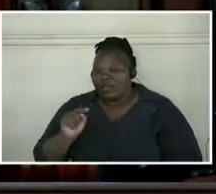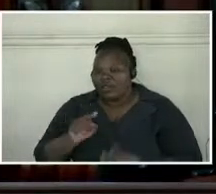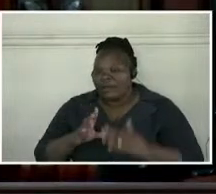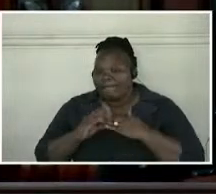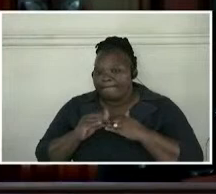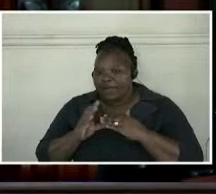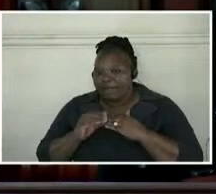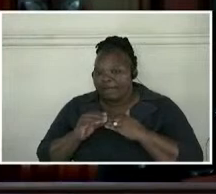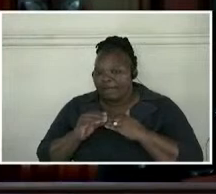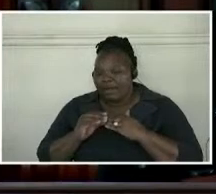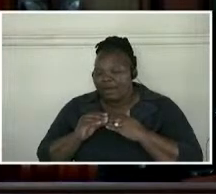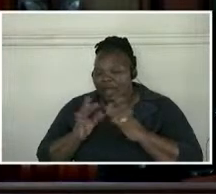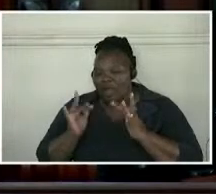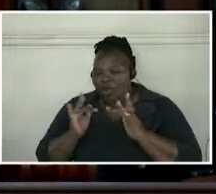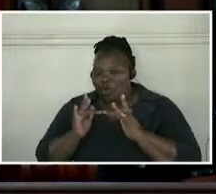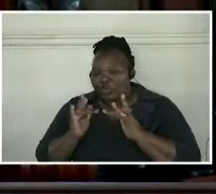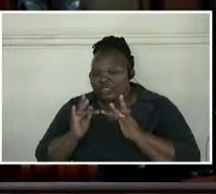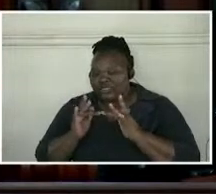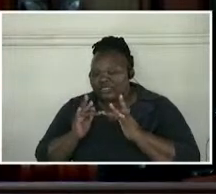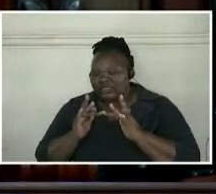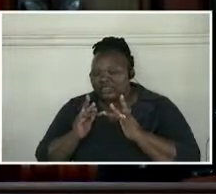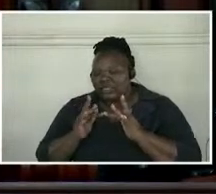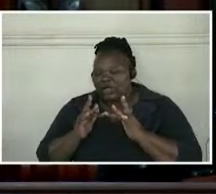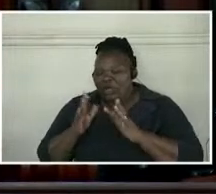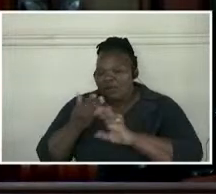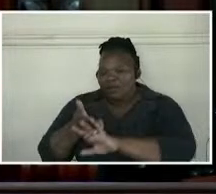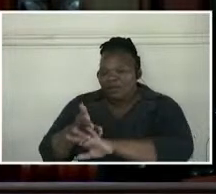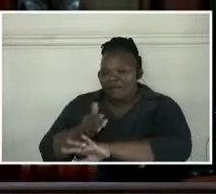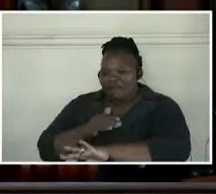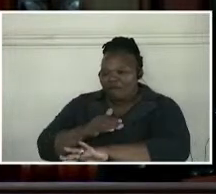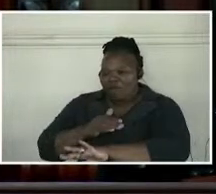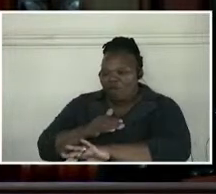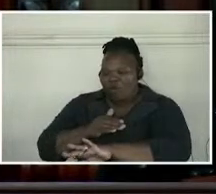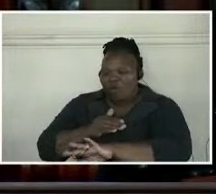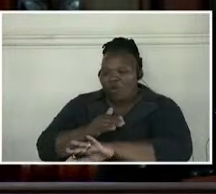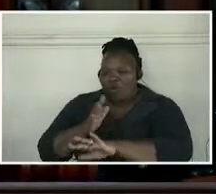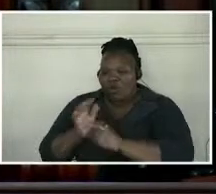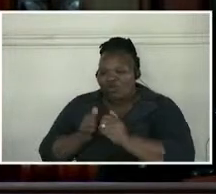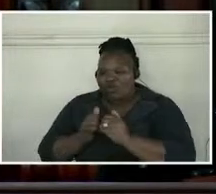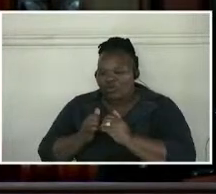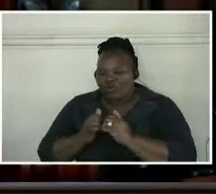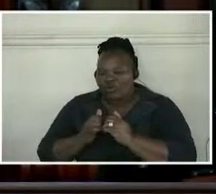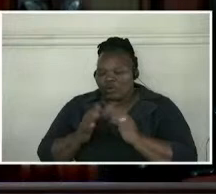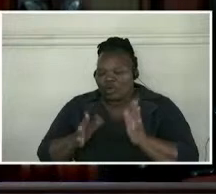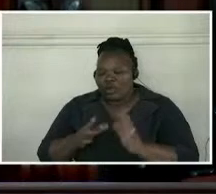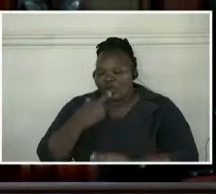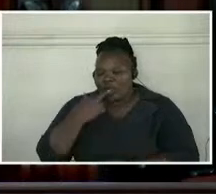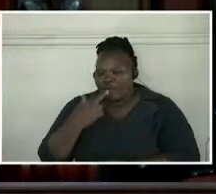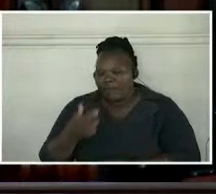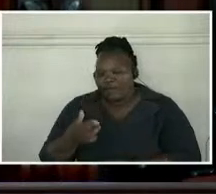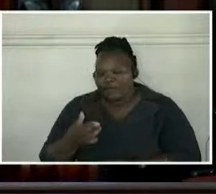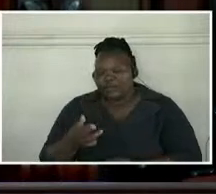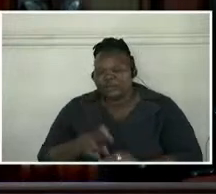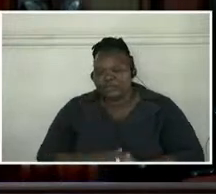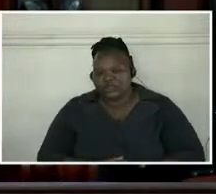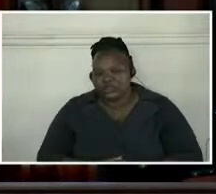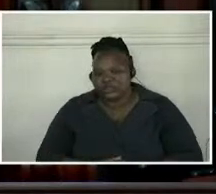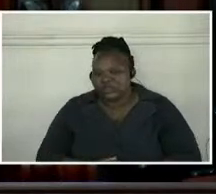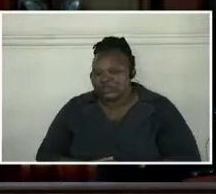reconnects to the sitting prior the commencement of the response to the debate